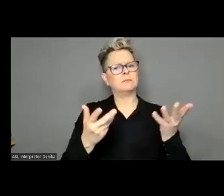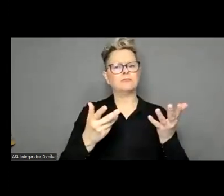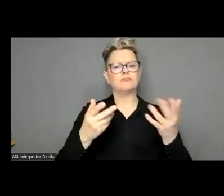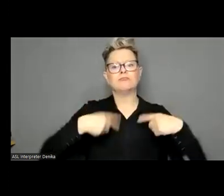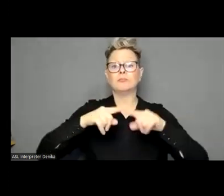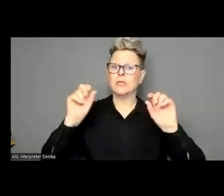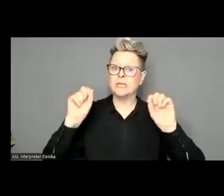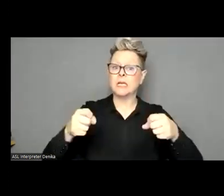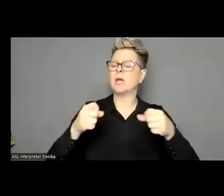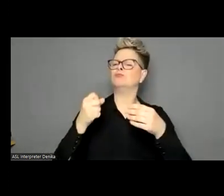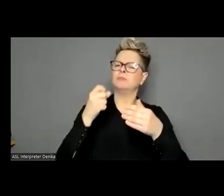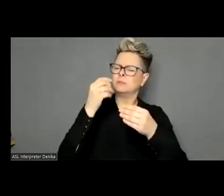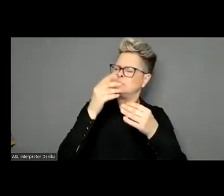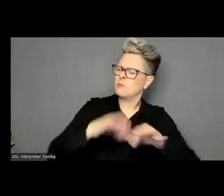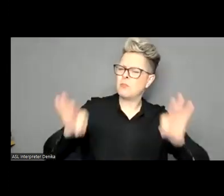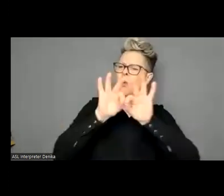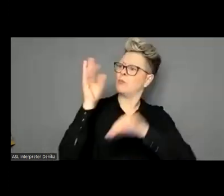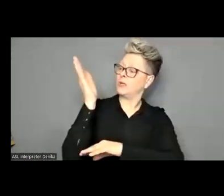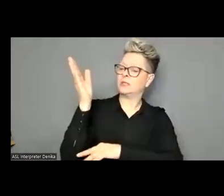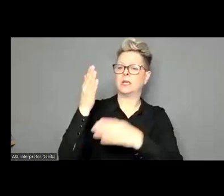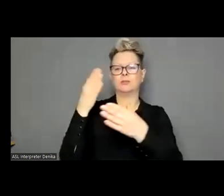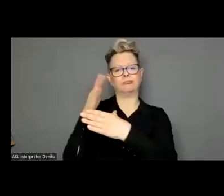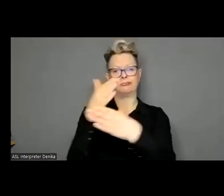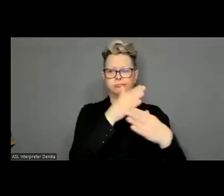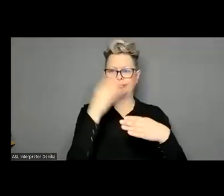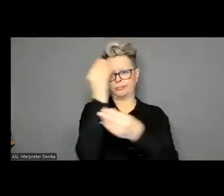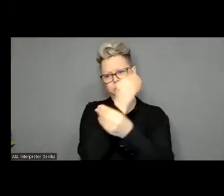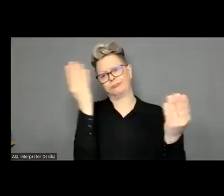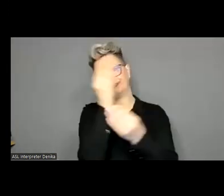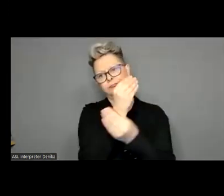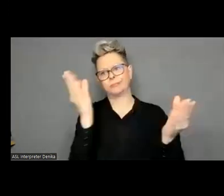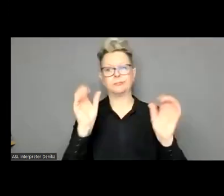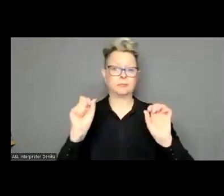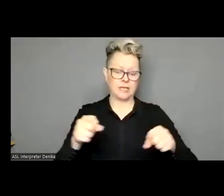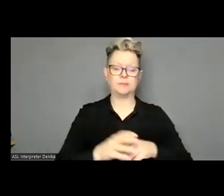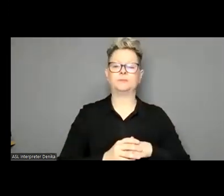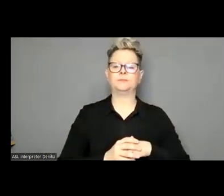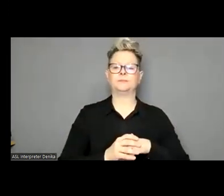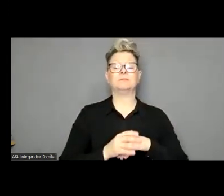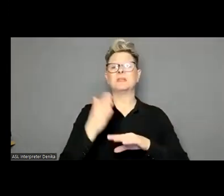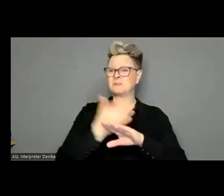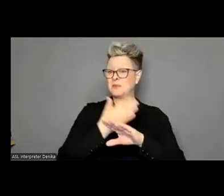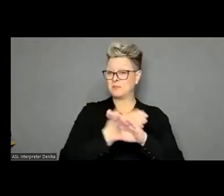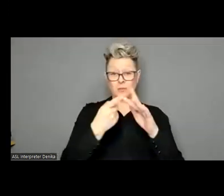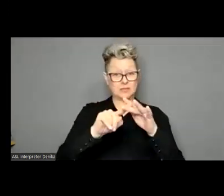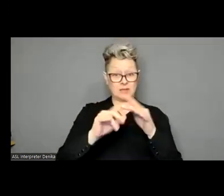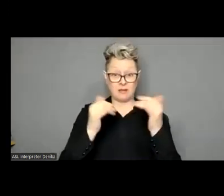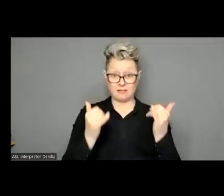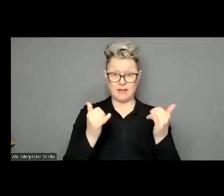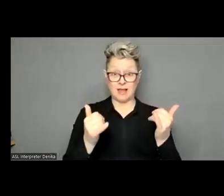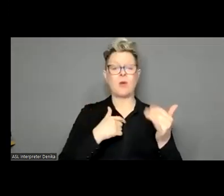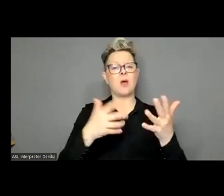opportunity to share so many of these important presentations with you. So before we begin and introduce